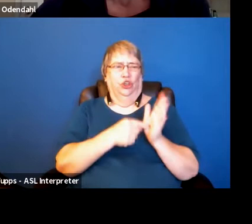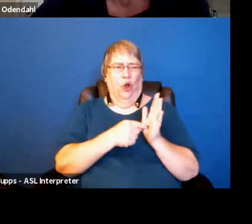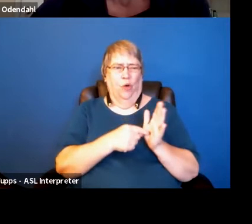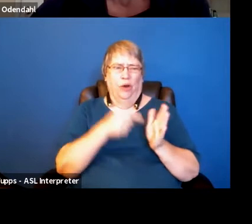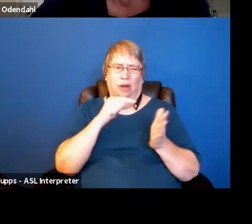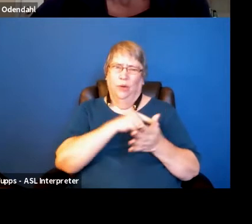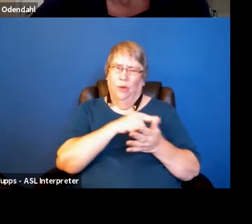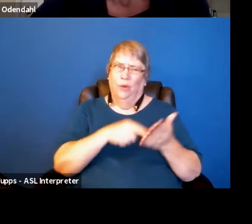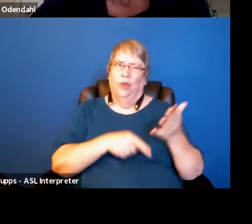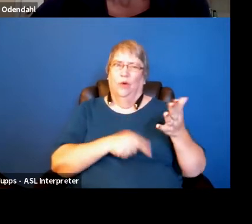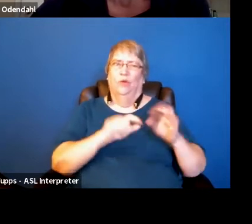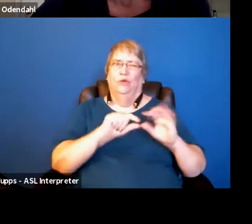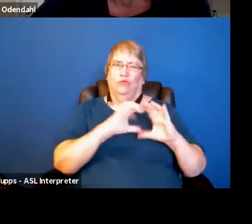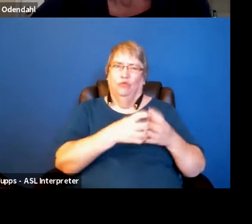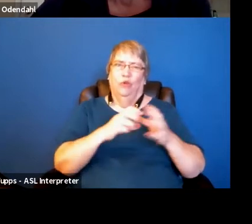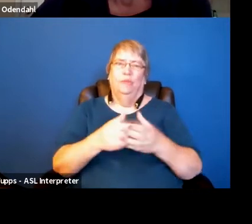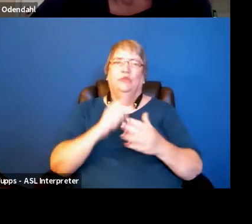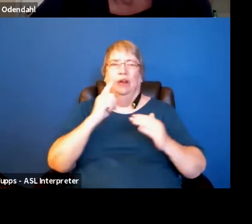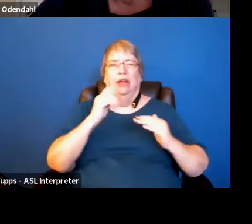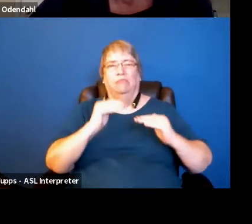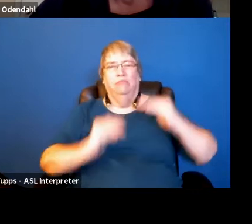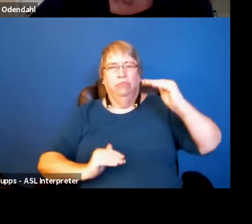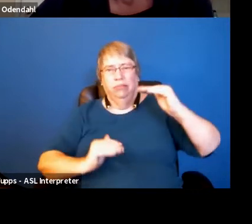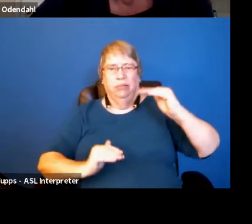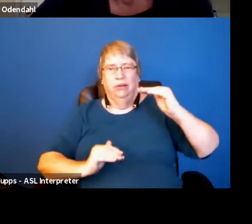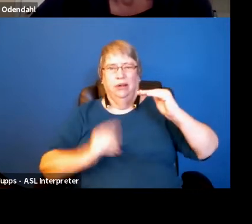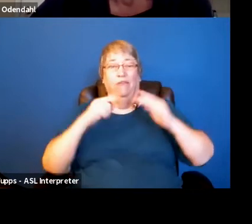particular disparities with regard to access or quality of care,